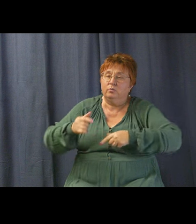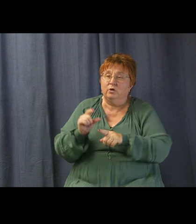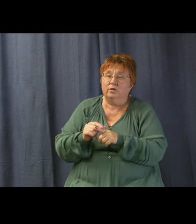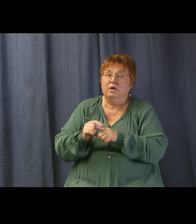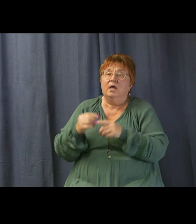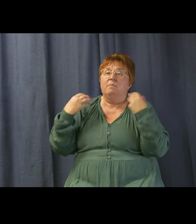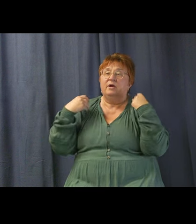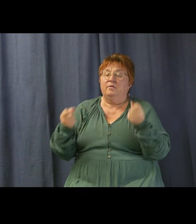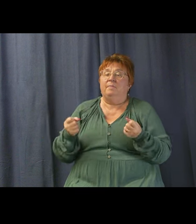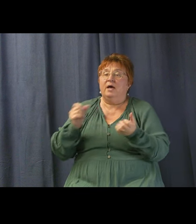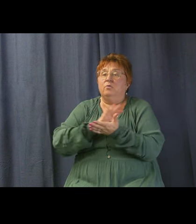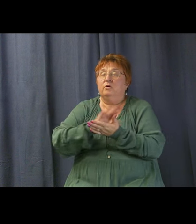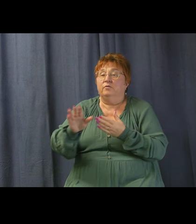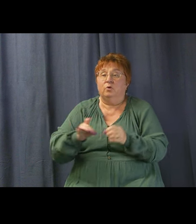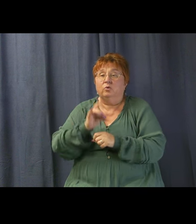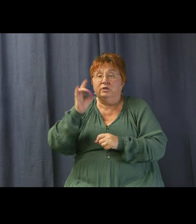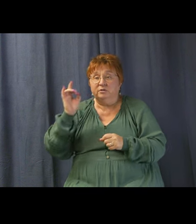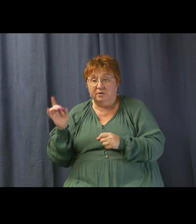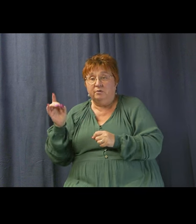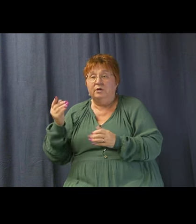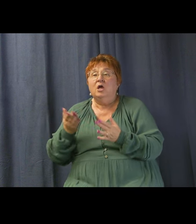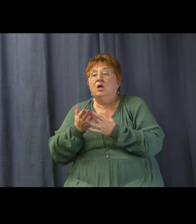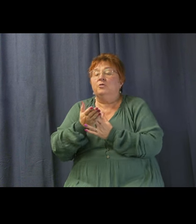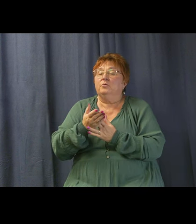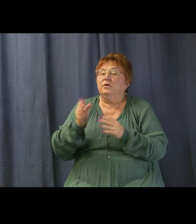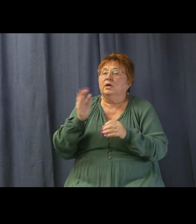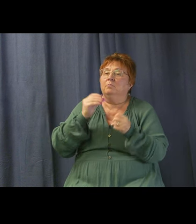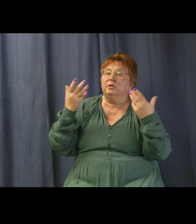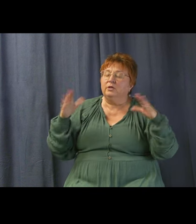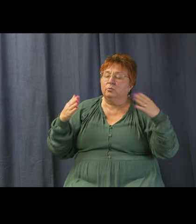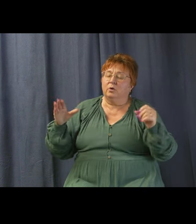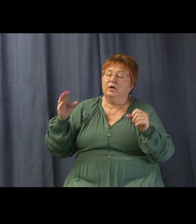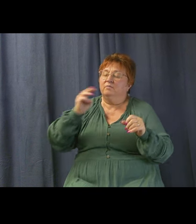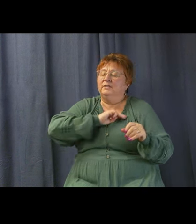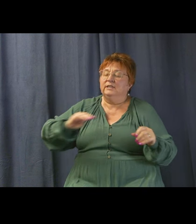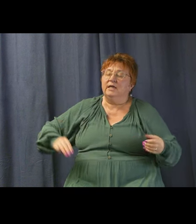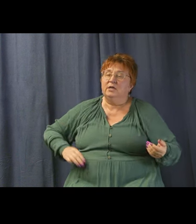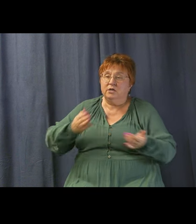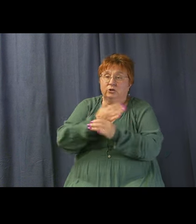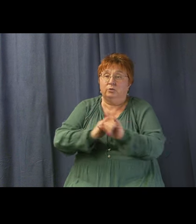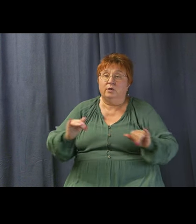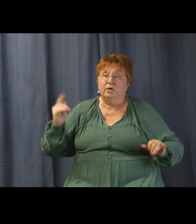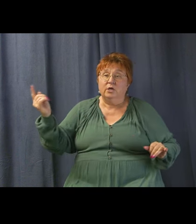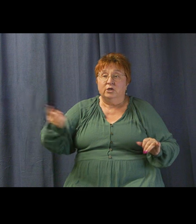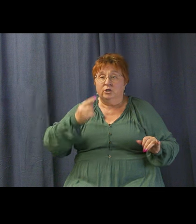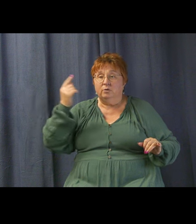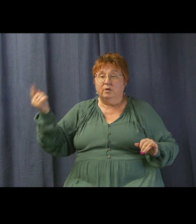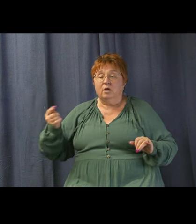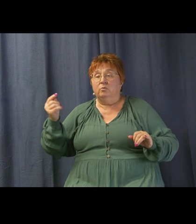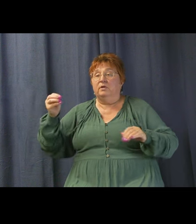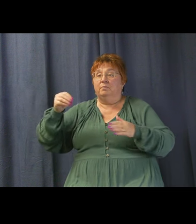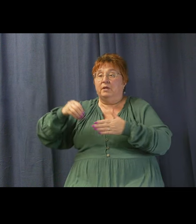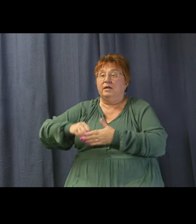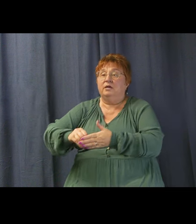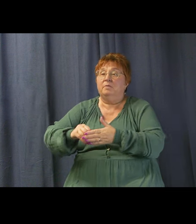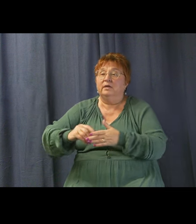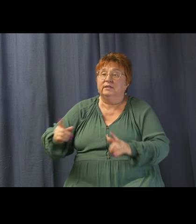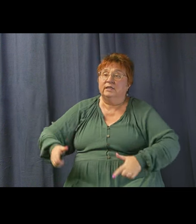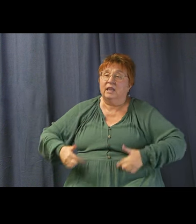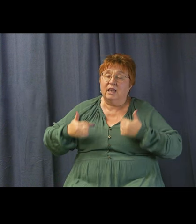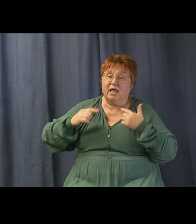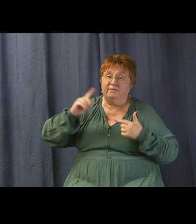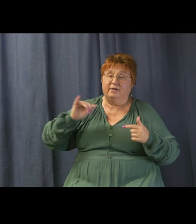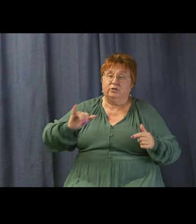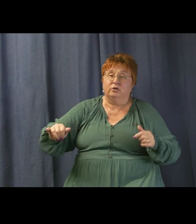living word by the power of your Holy Spirit. Through the completed work of Messiah Yeshua, you alone have planted among